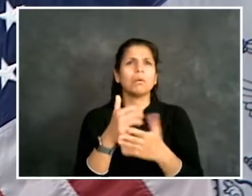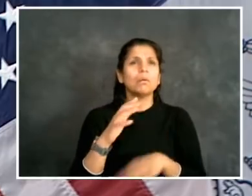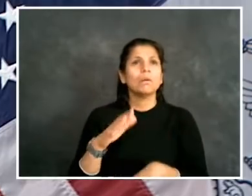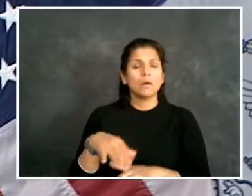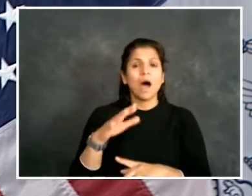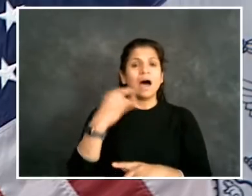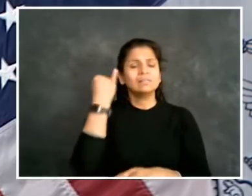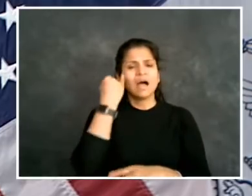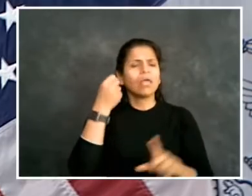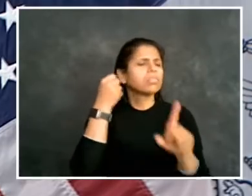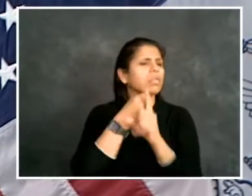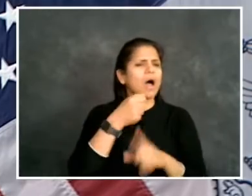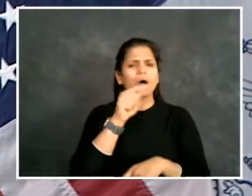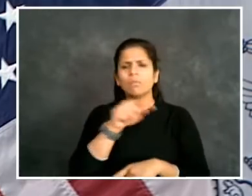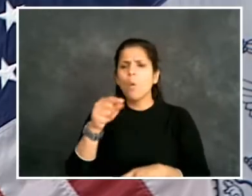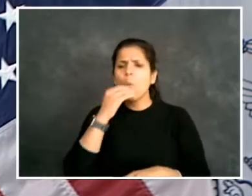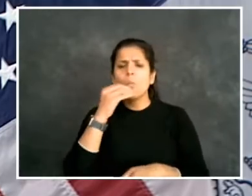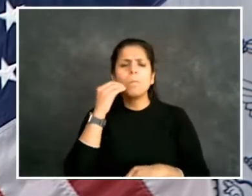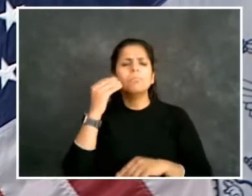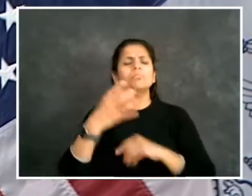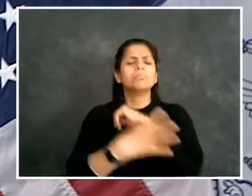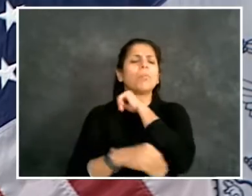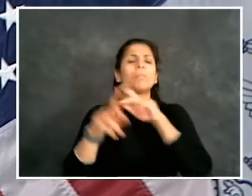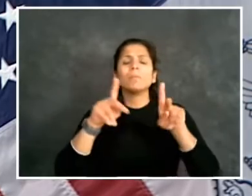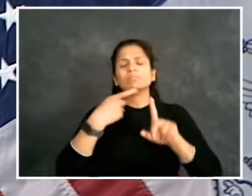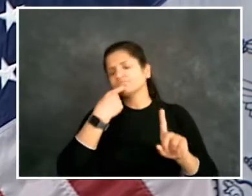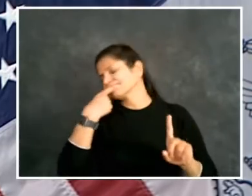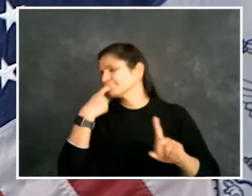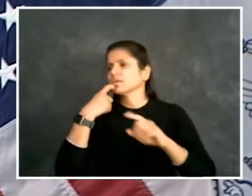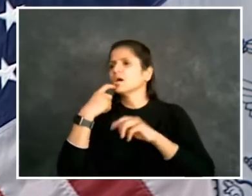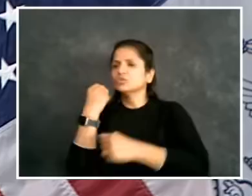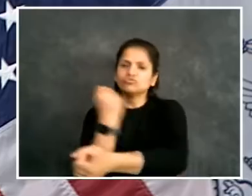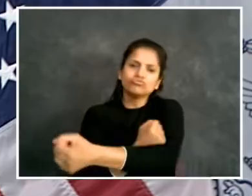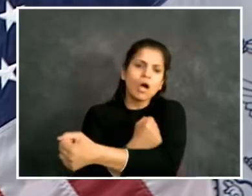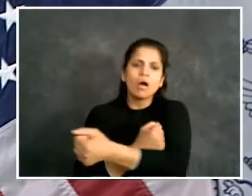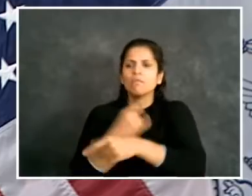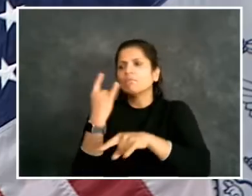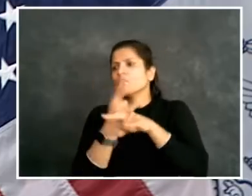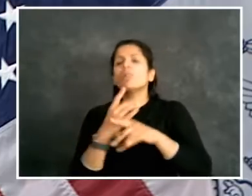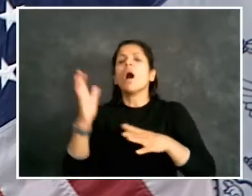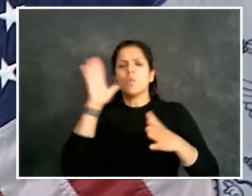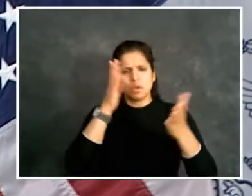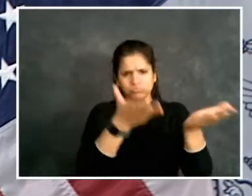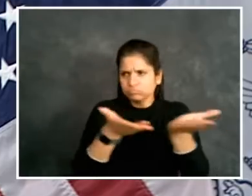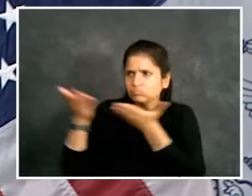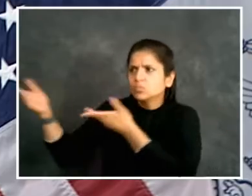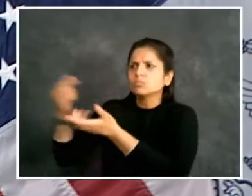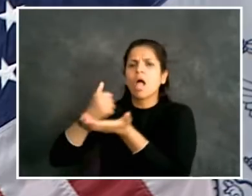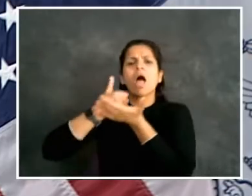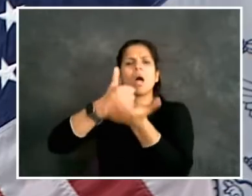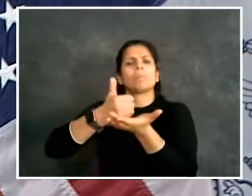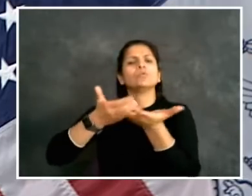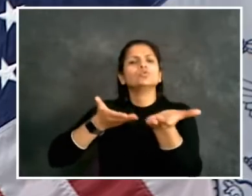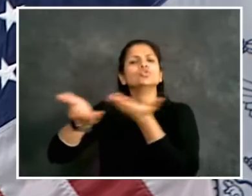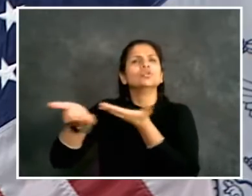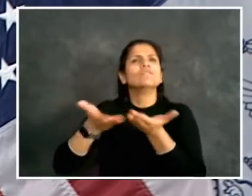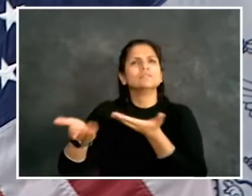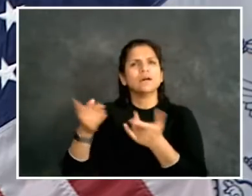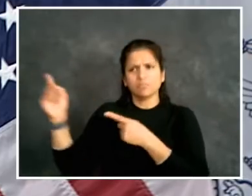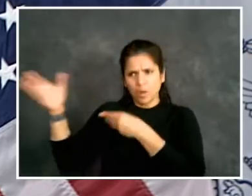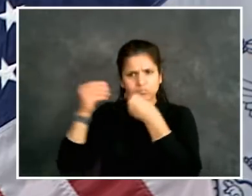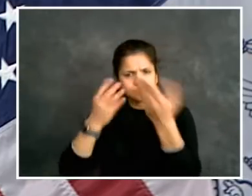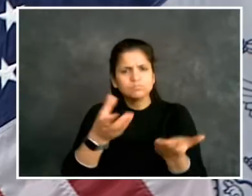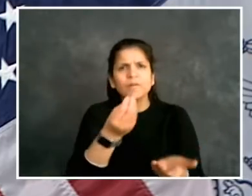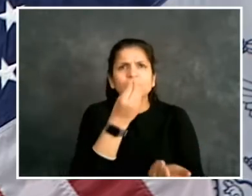trust building that they can be safe in a safe haven, and get medical care, get food, they will become convinced to come in. And I'm